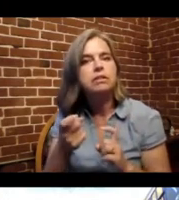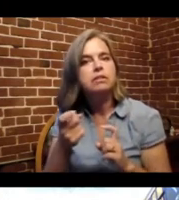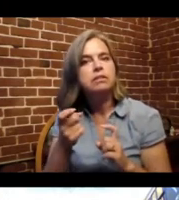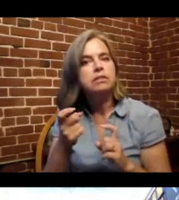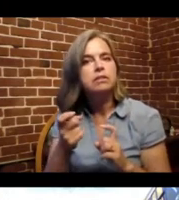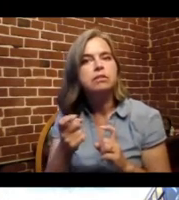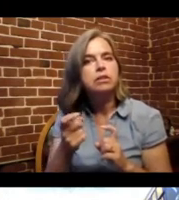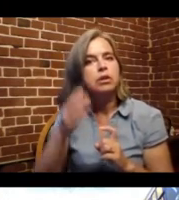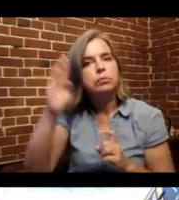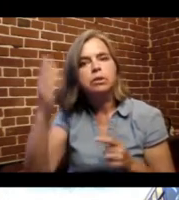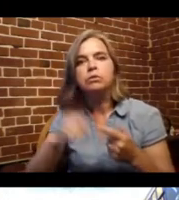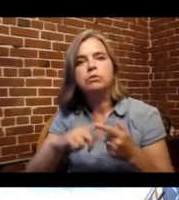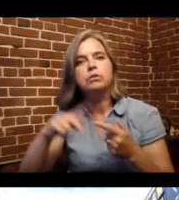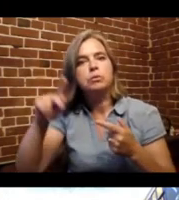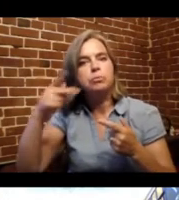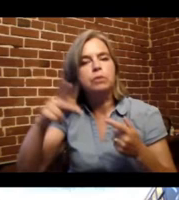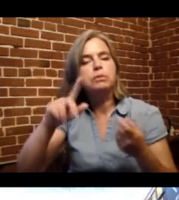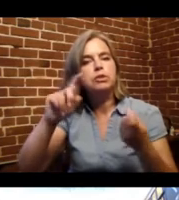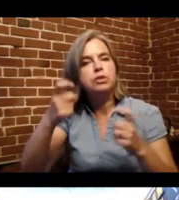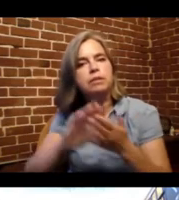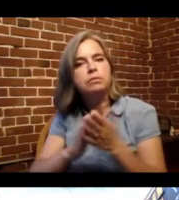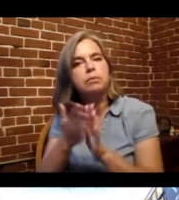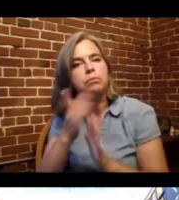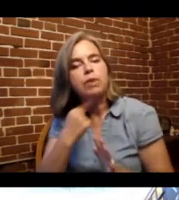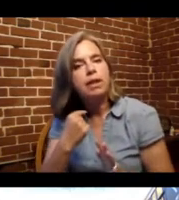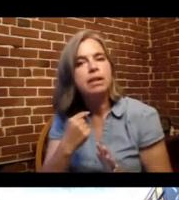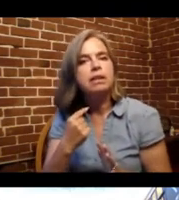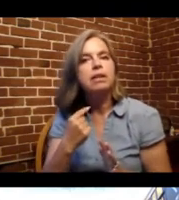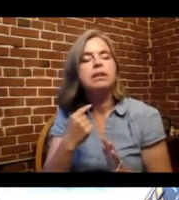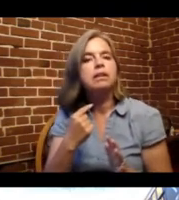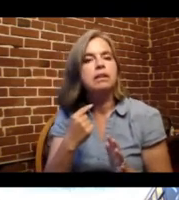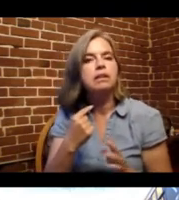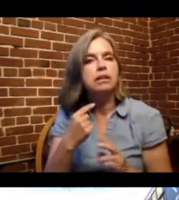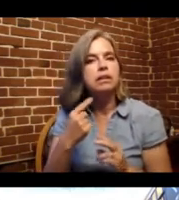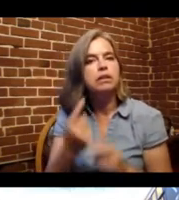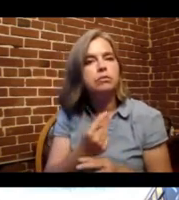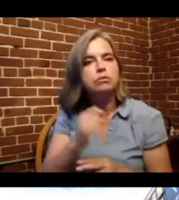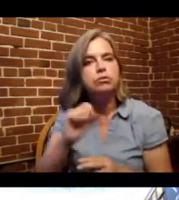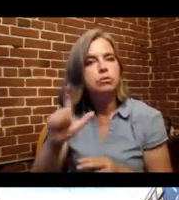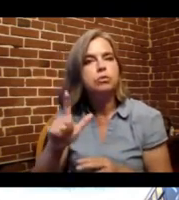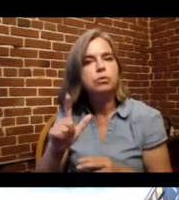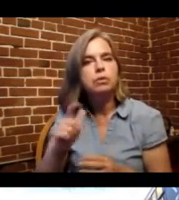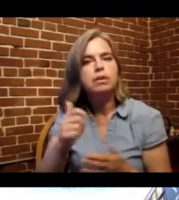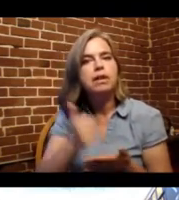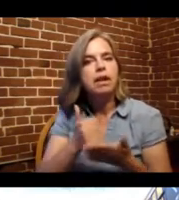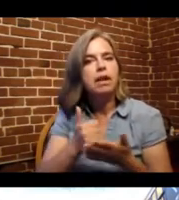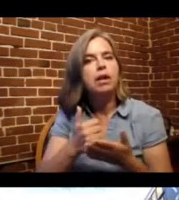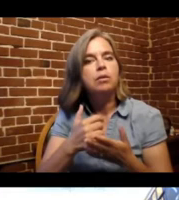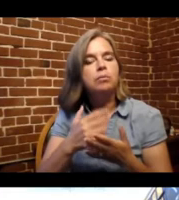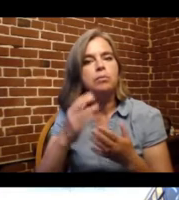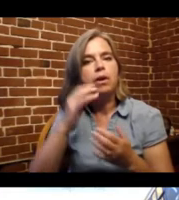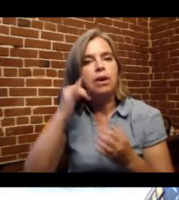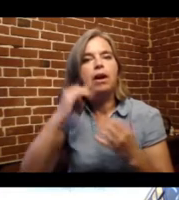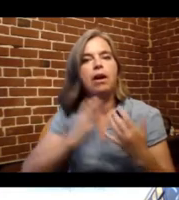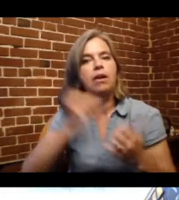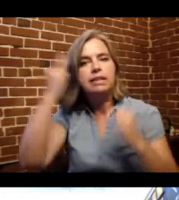these blues and purples, going into these reds. So we also use that just as a tool to further strengthen our idea.